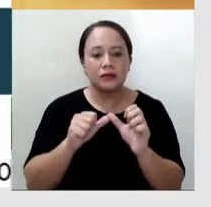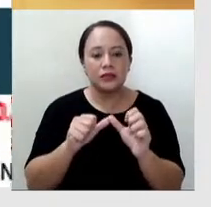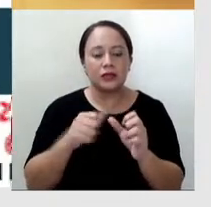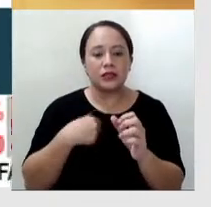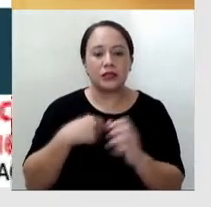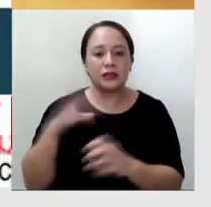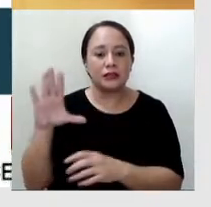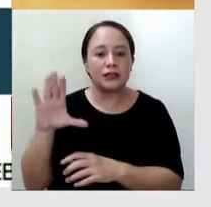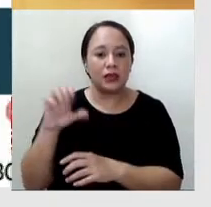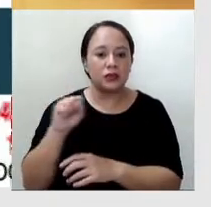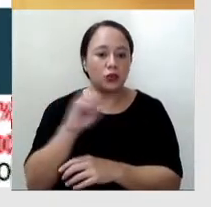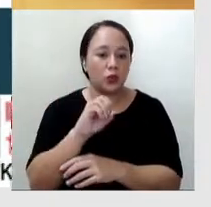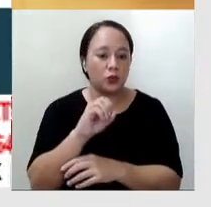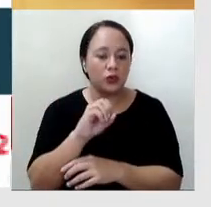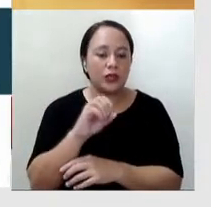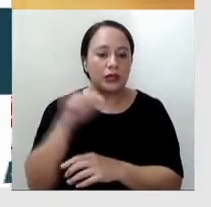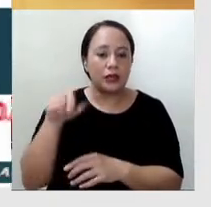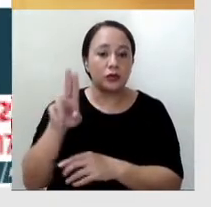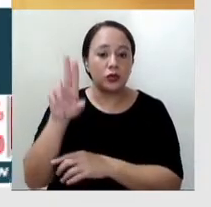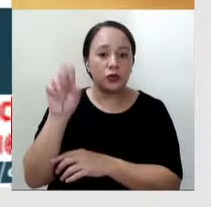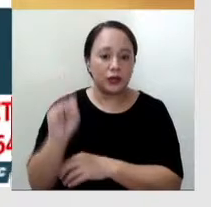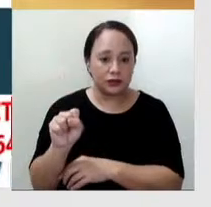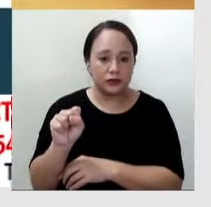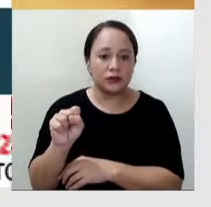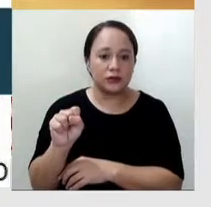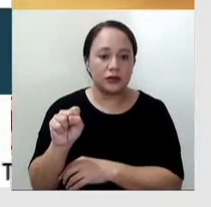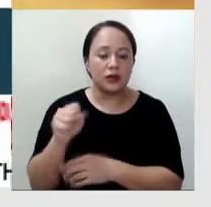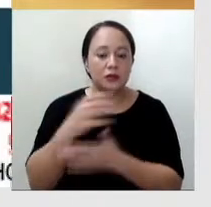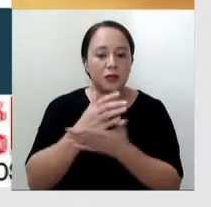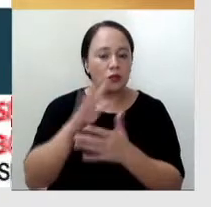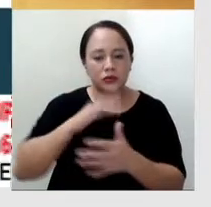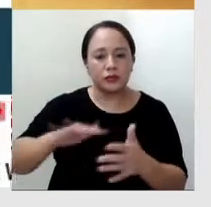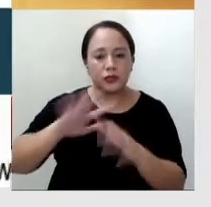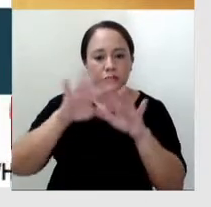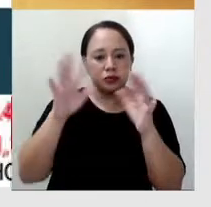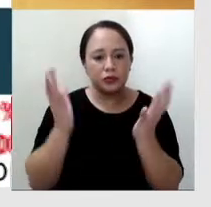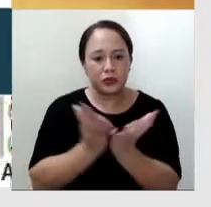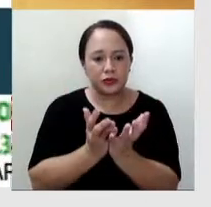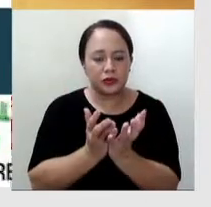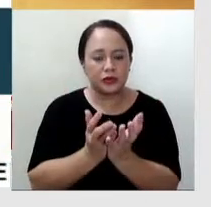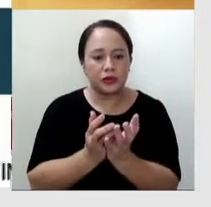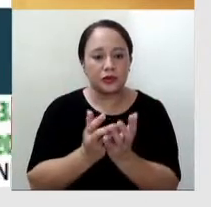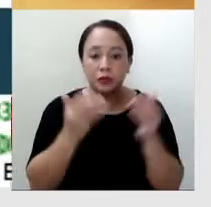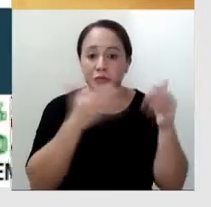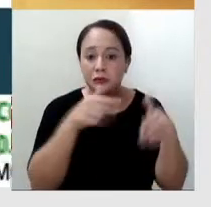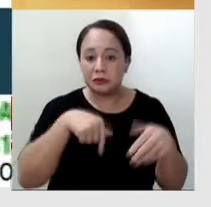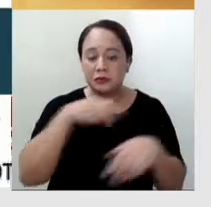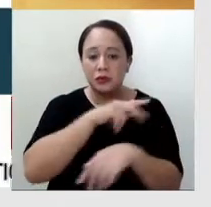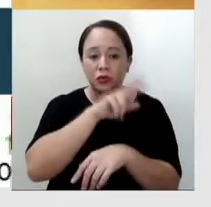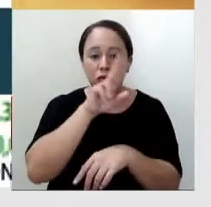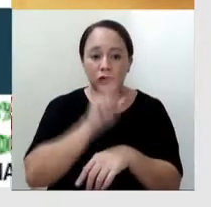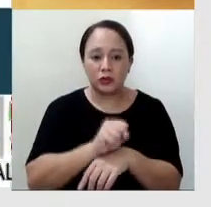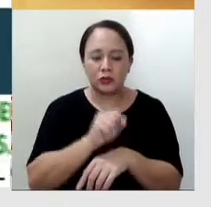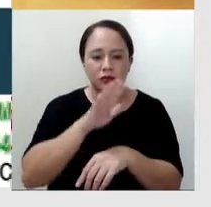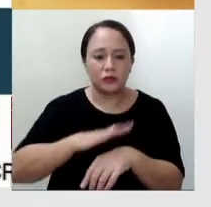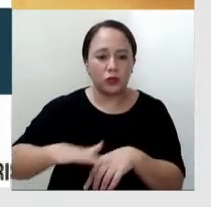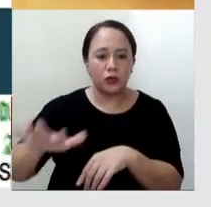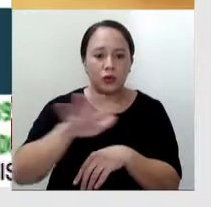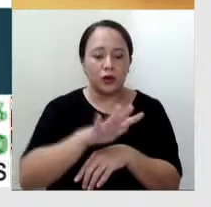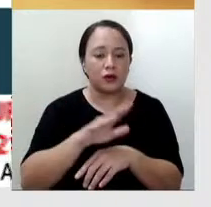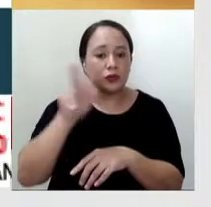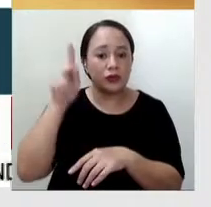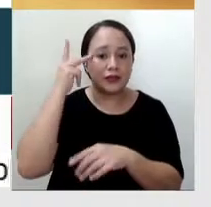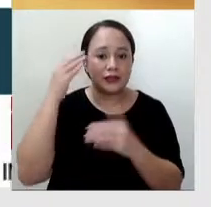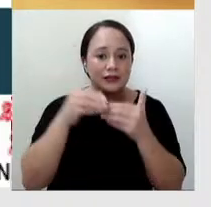society organizations in the United States, other parts of the world, but particularly in the United States and in, among our political